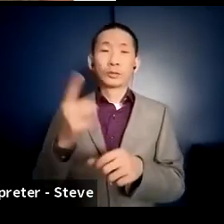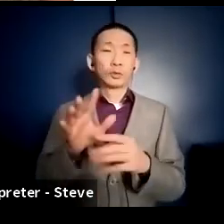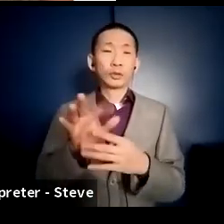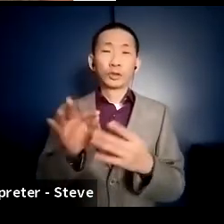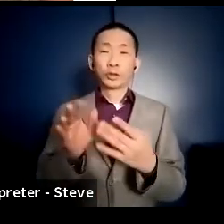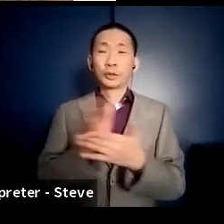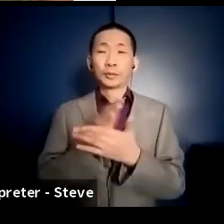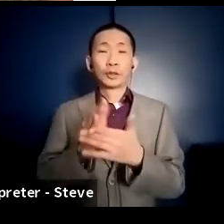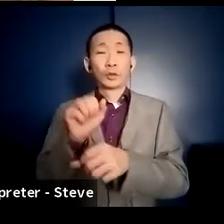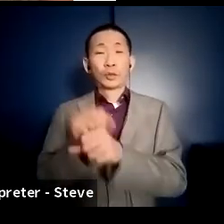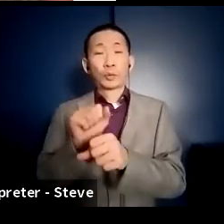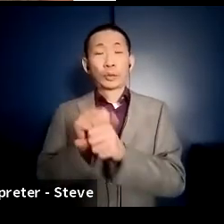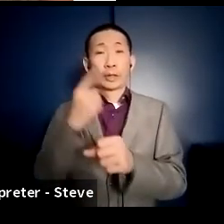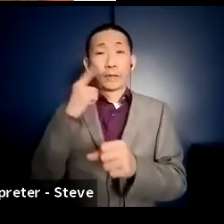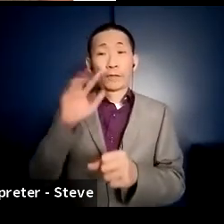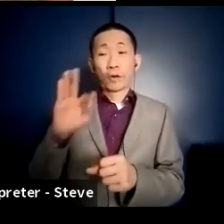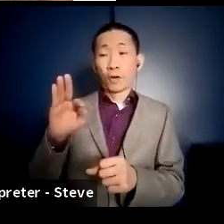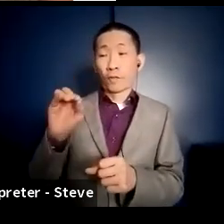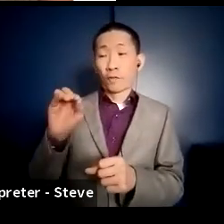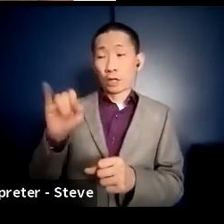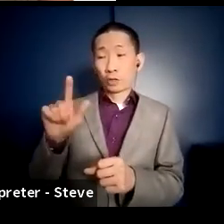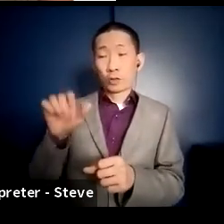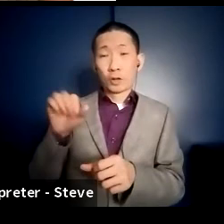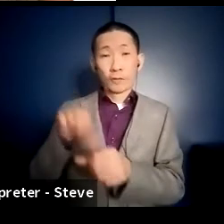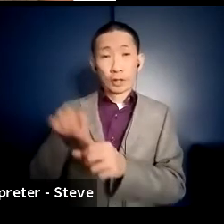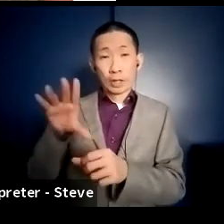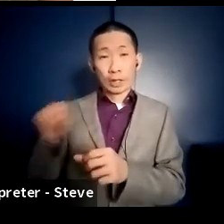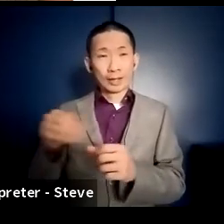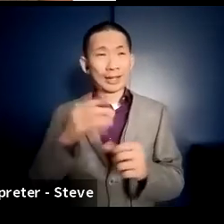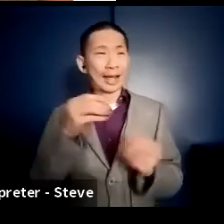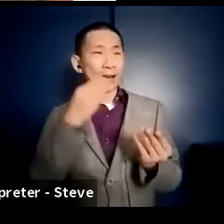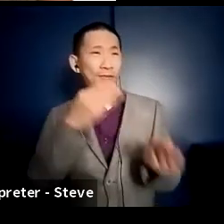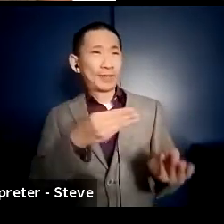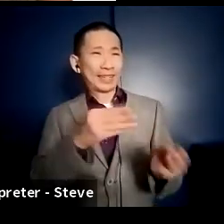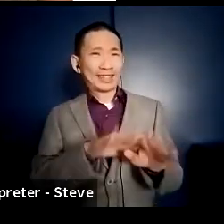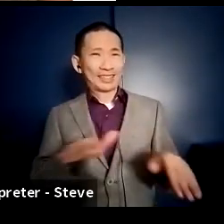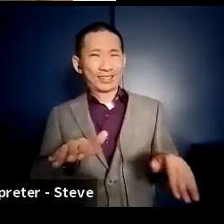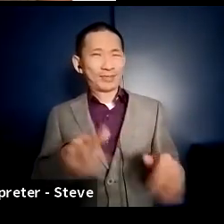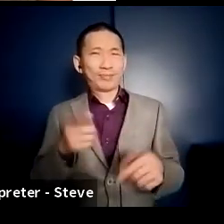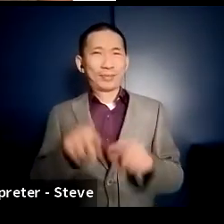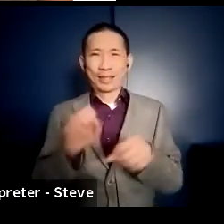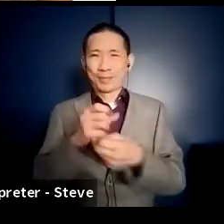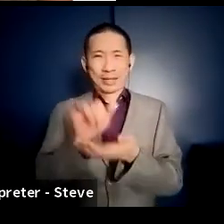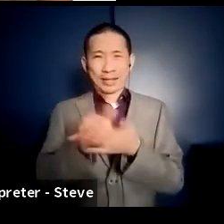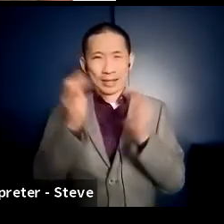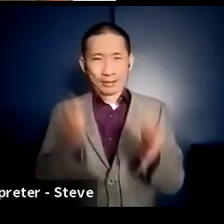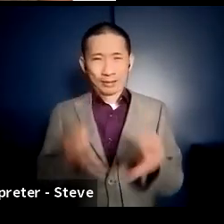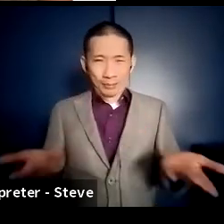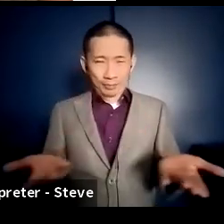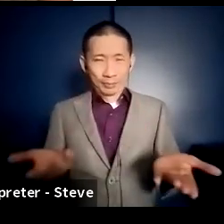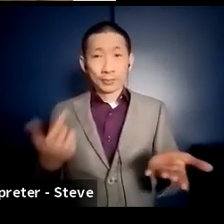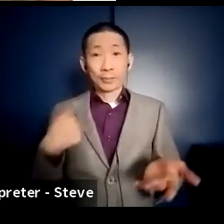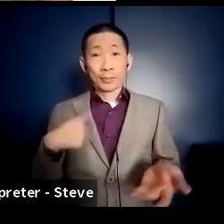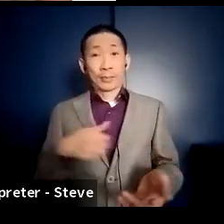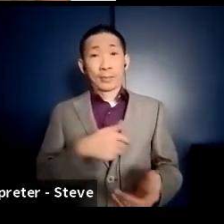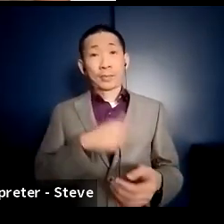for a fossil fuel company and feeding their children. You can't. So those of us who are in a